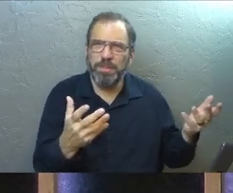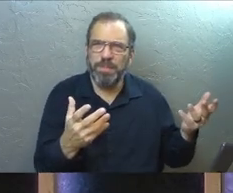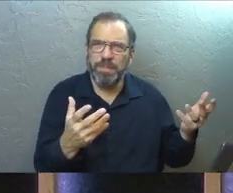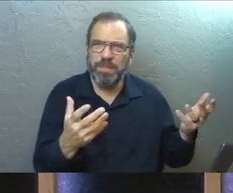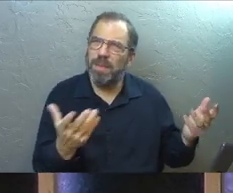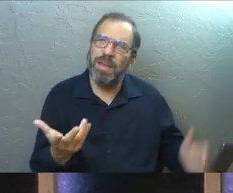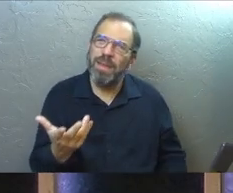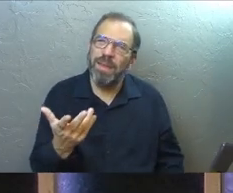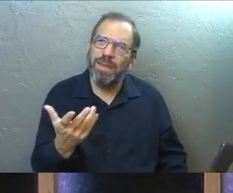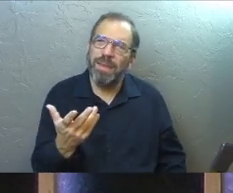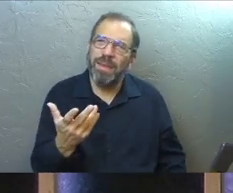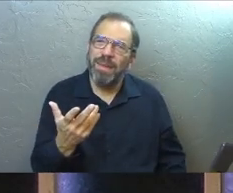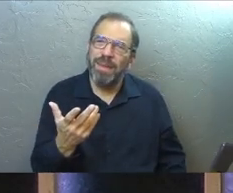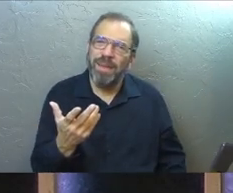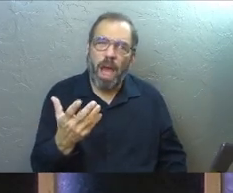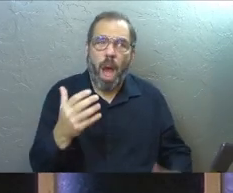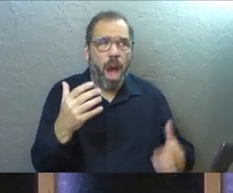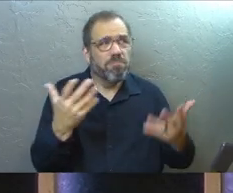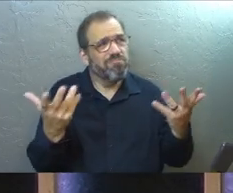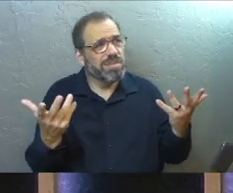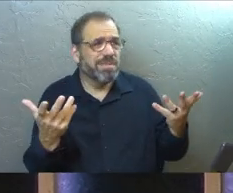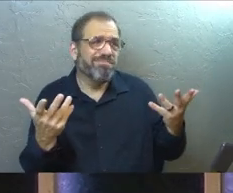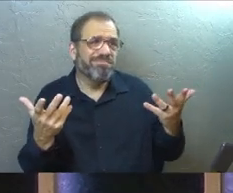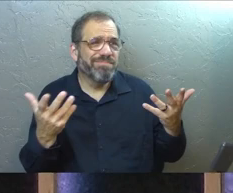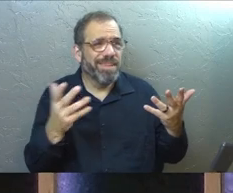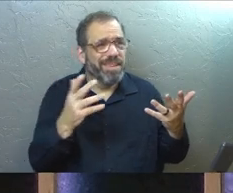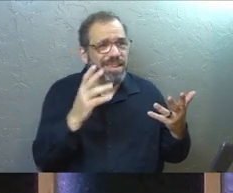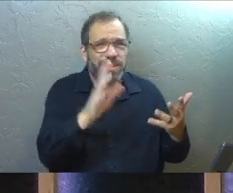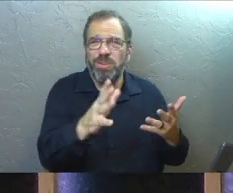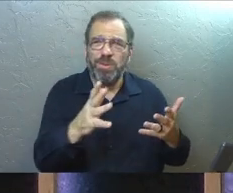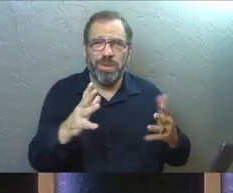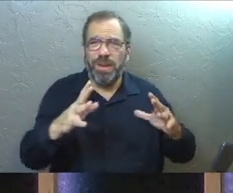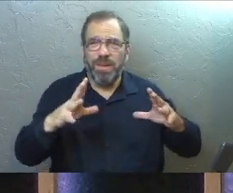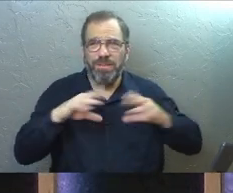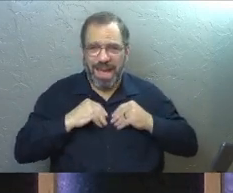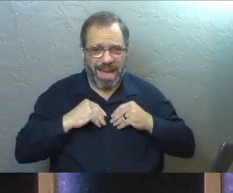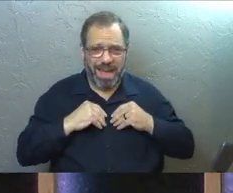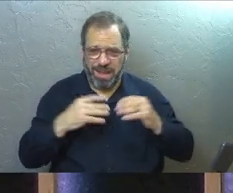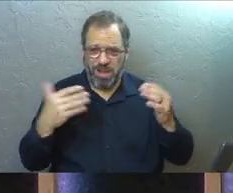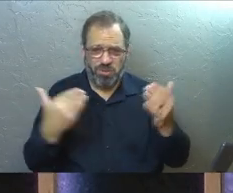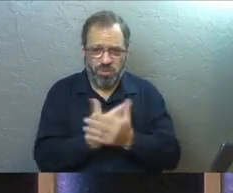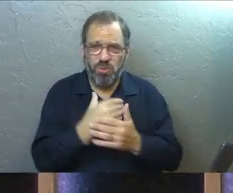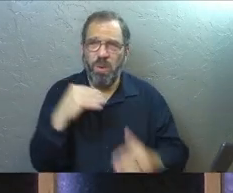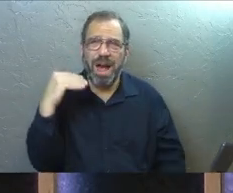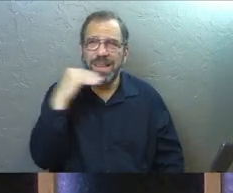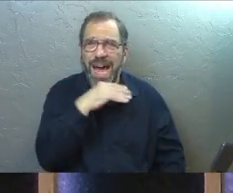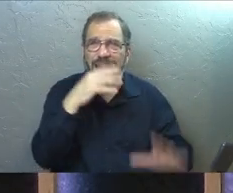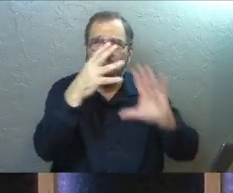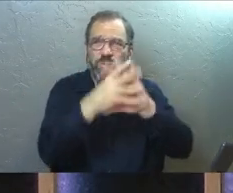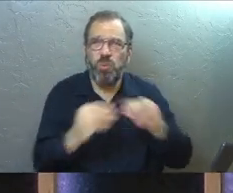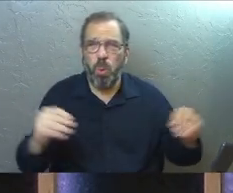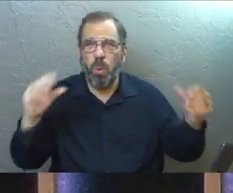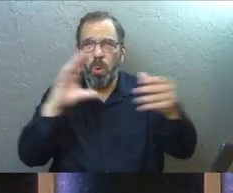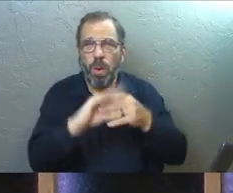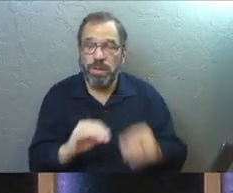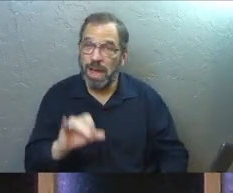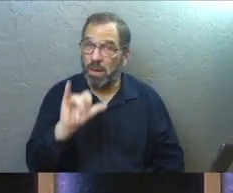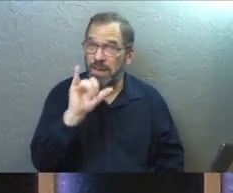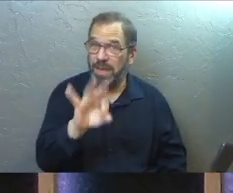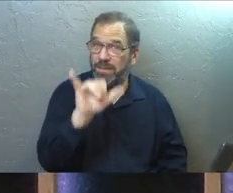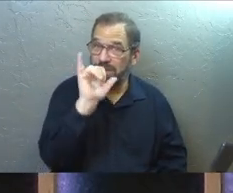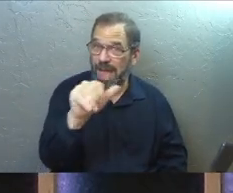And you're like, you're okay with really just spinning a whole new fiction. And if you've done